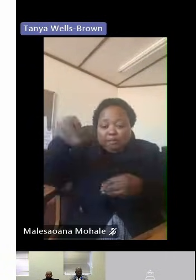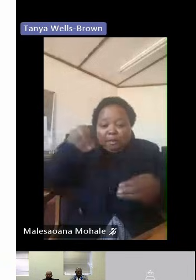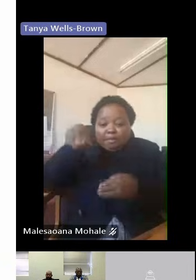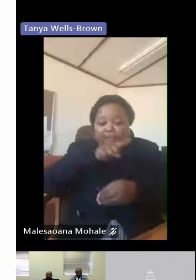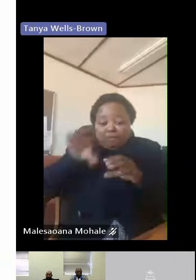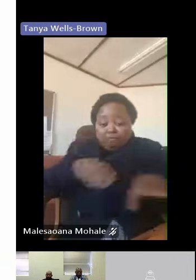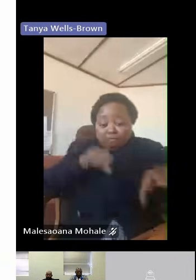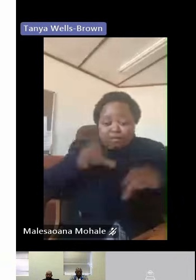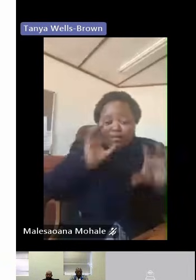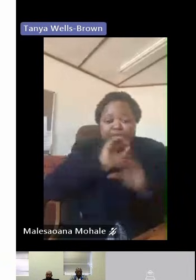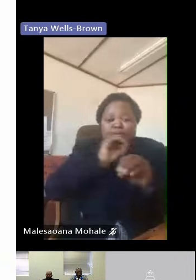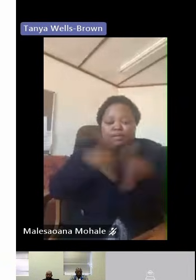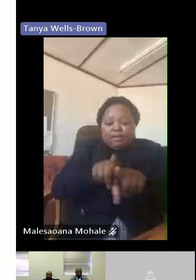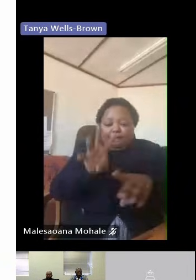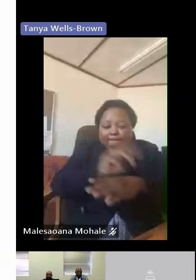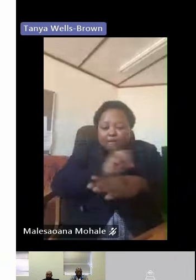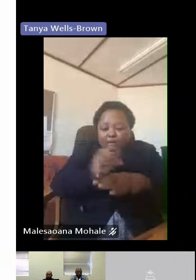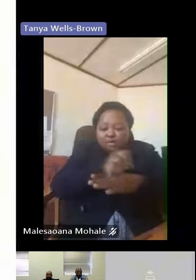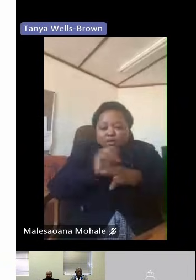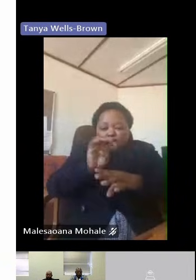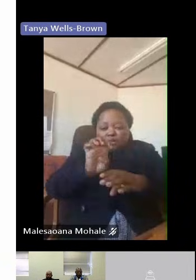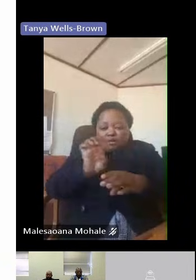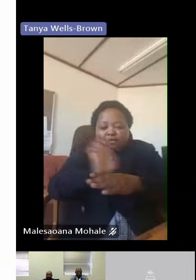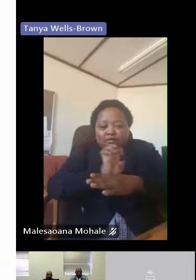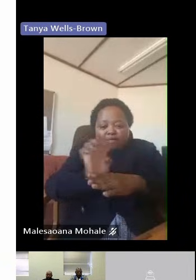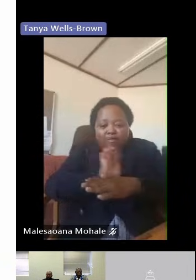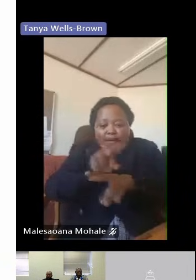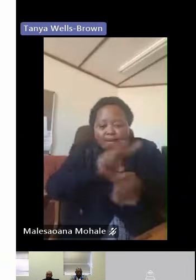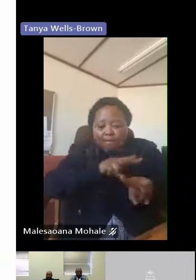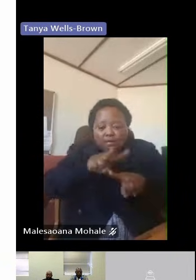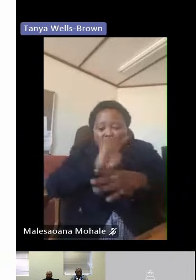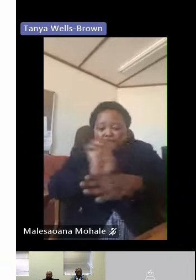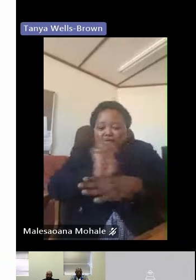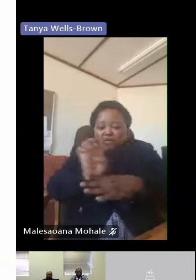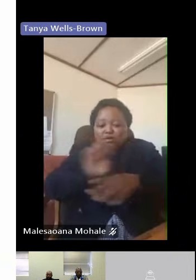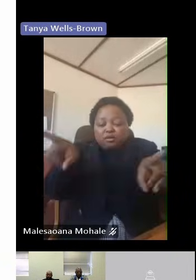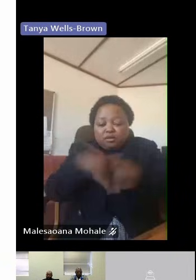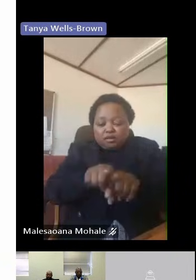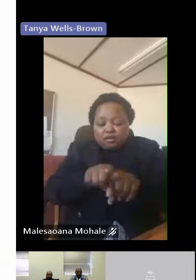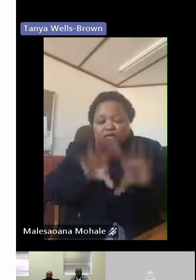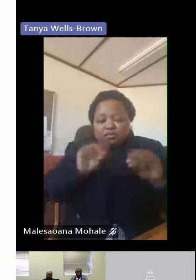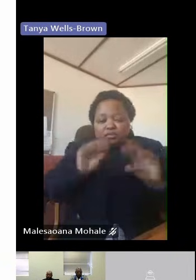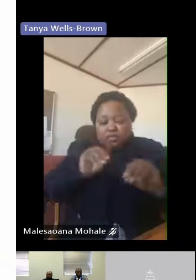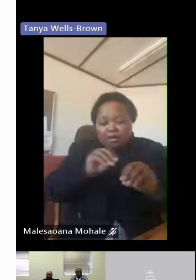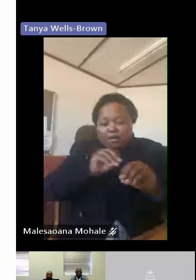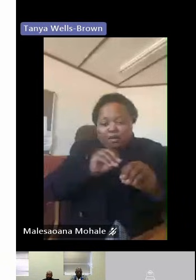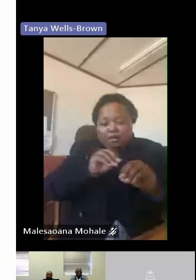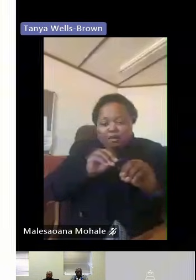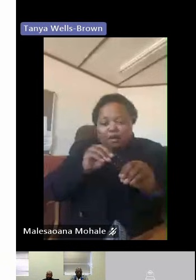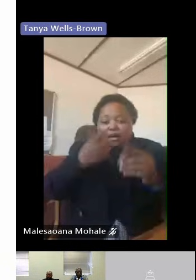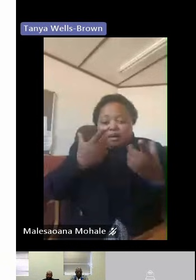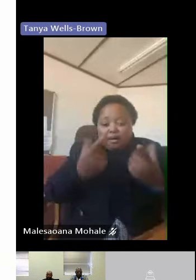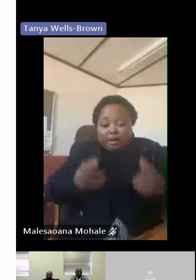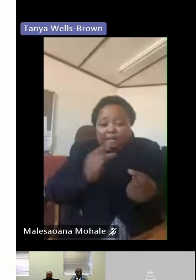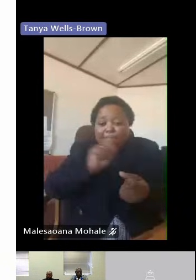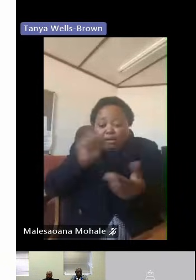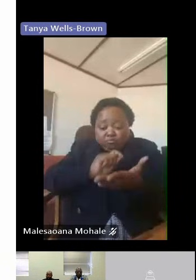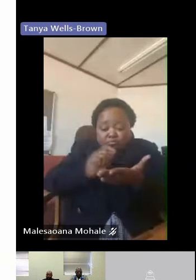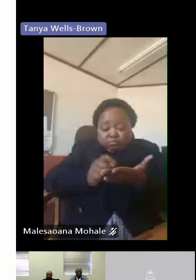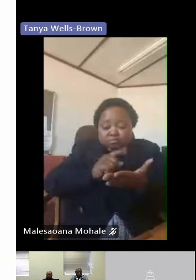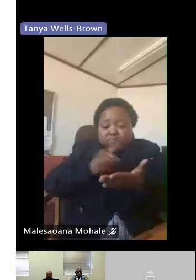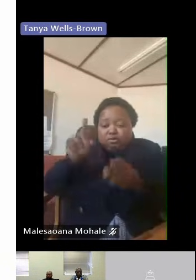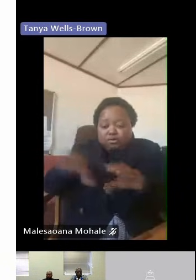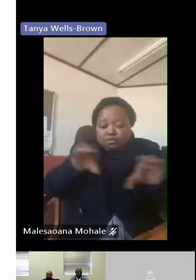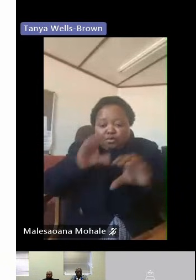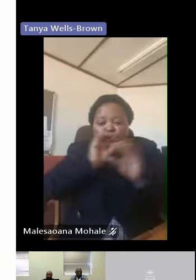evaluation, and mutually reinforcing activities are still done very much in silos. Communication really